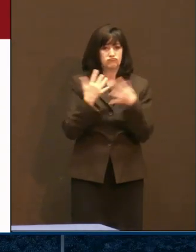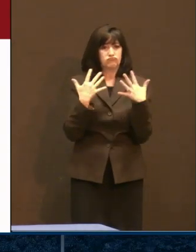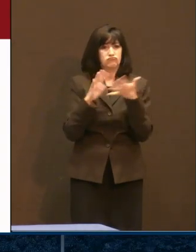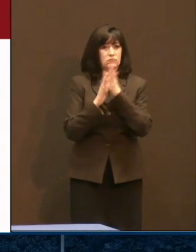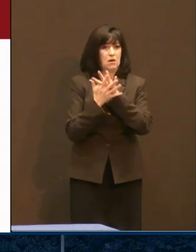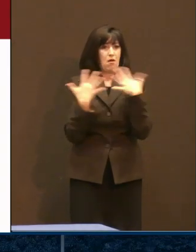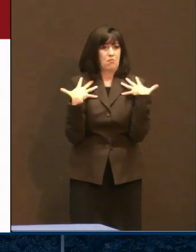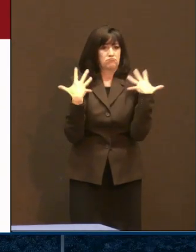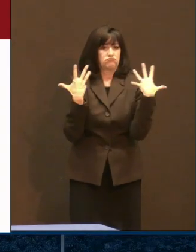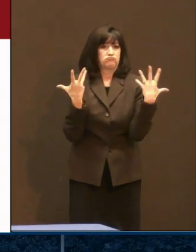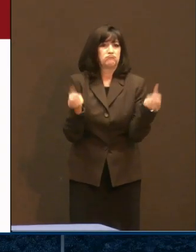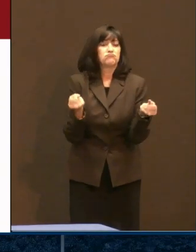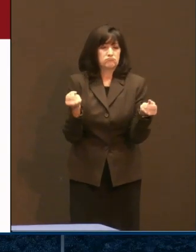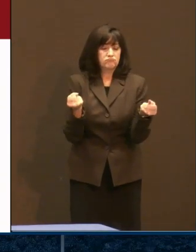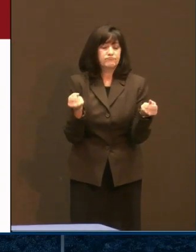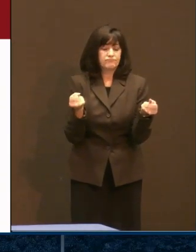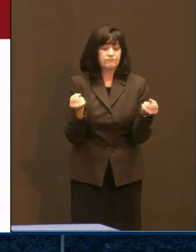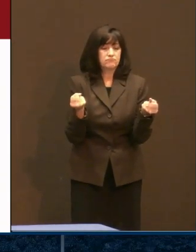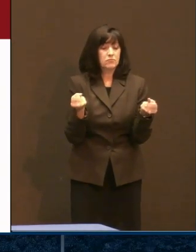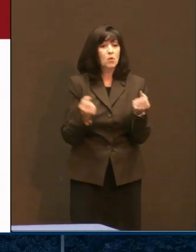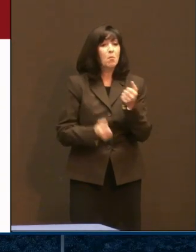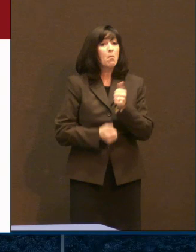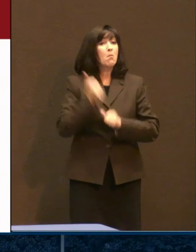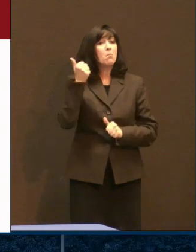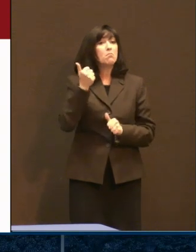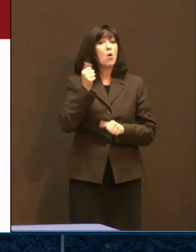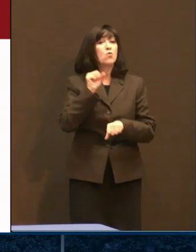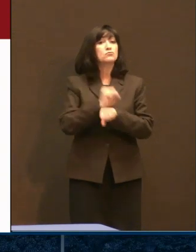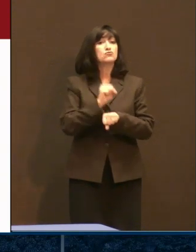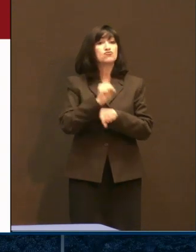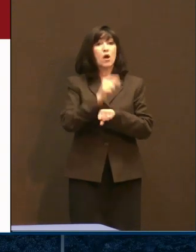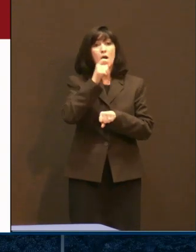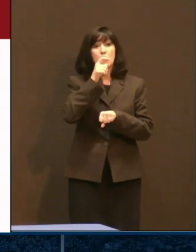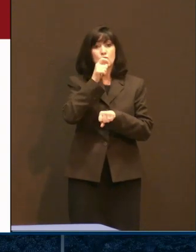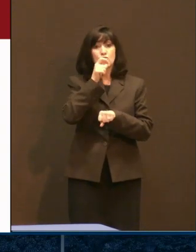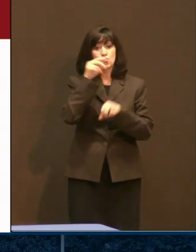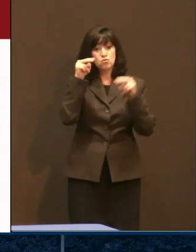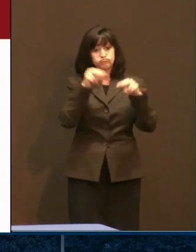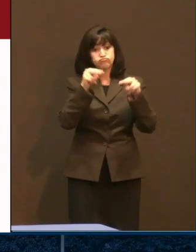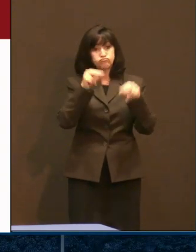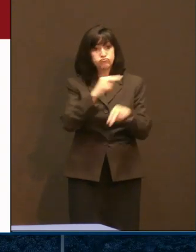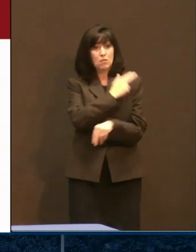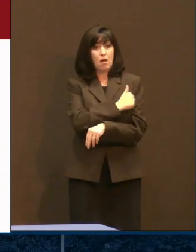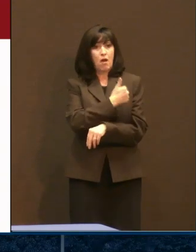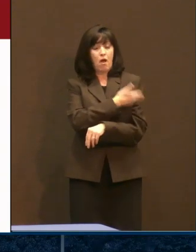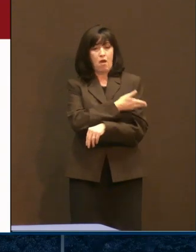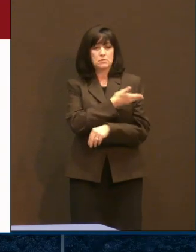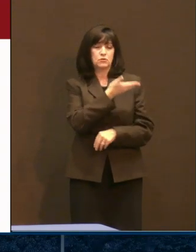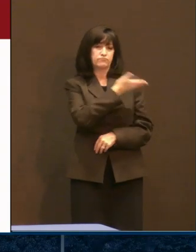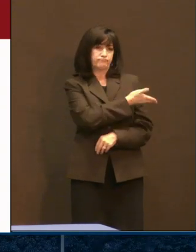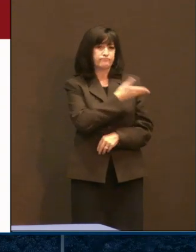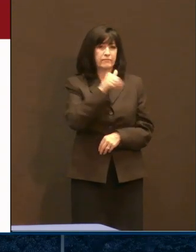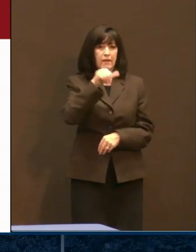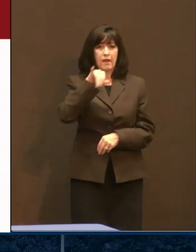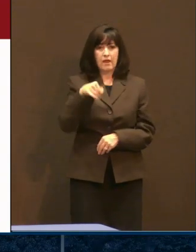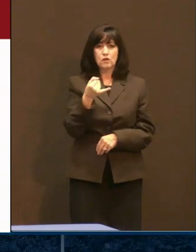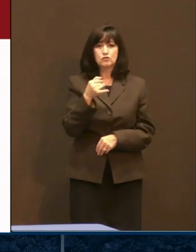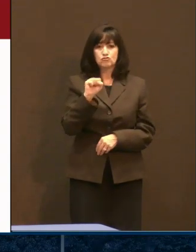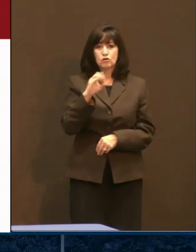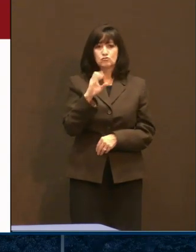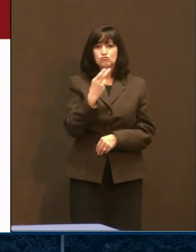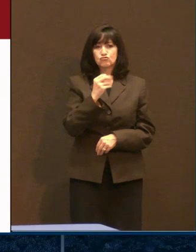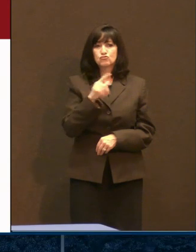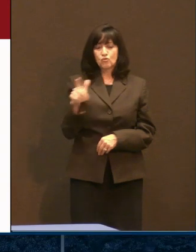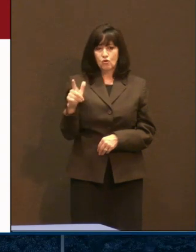he's the guy that's really been hawking that number, and we've been pleased with that and pleased with the hospital's cooperation one with another